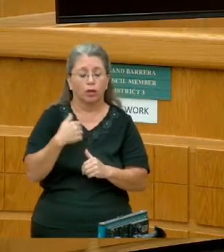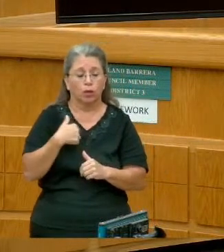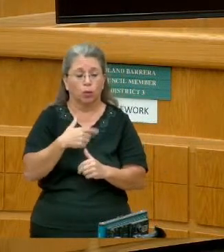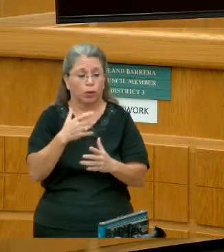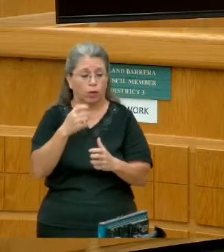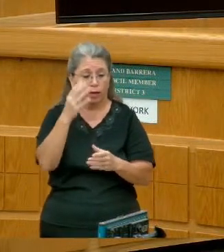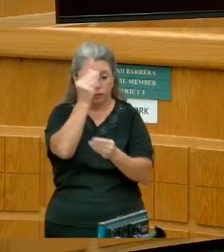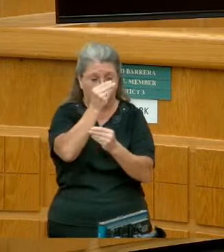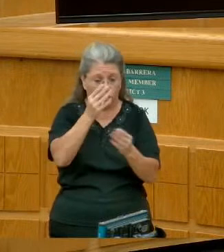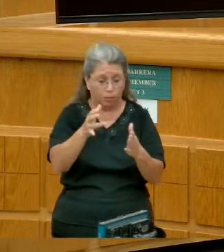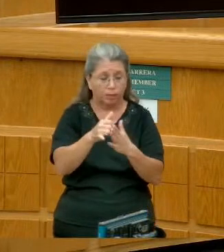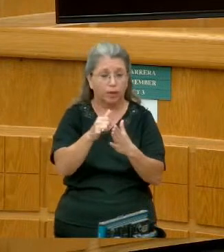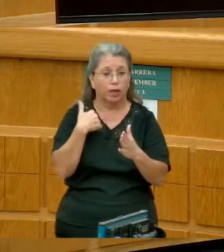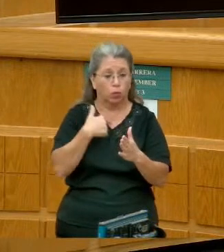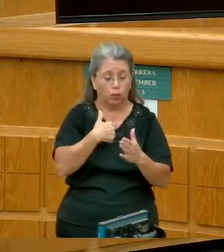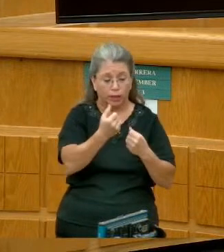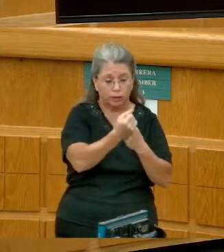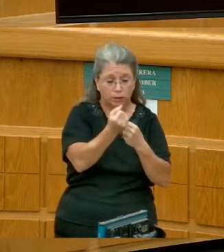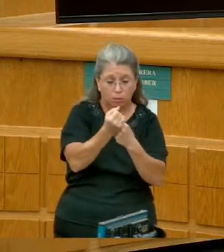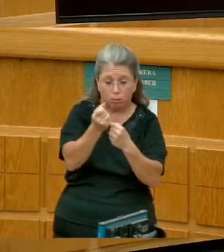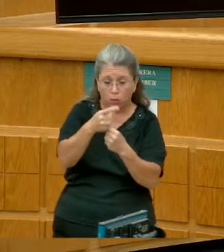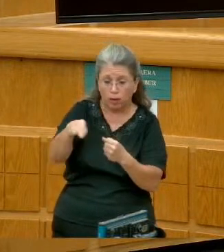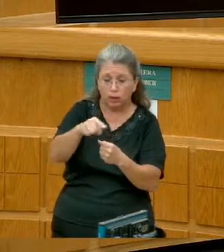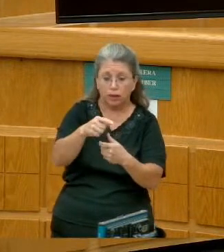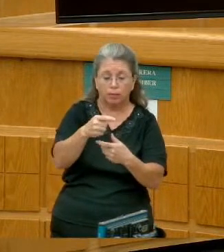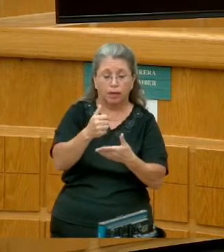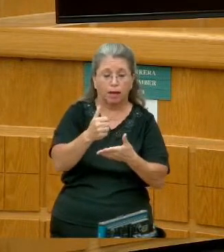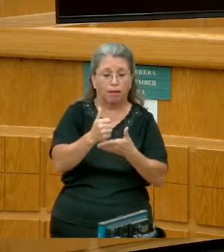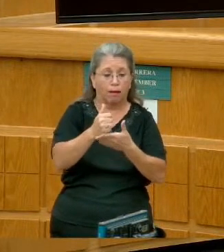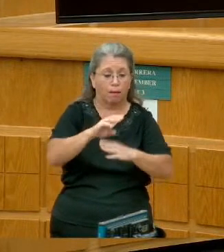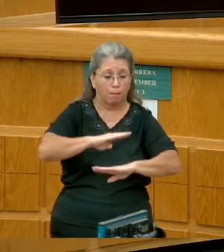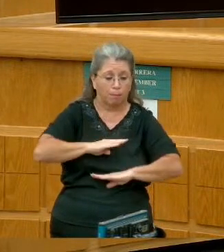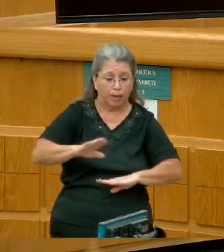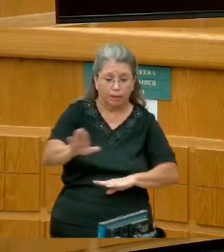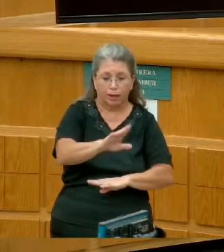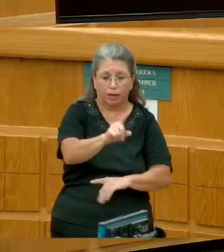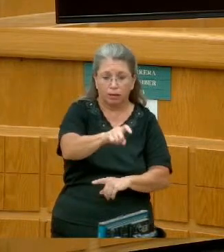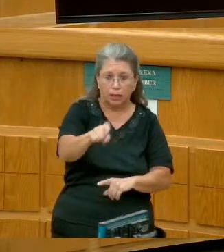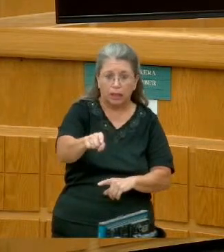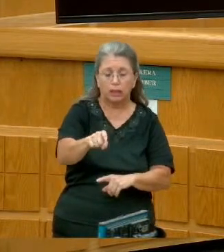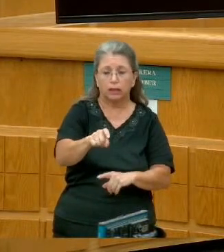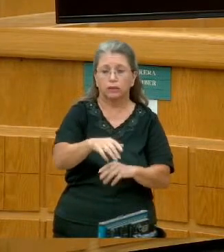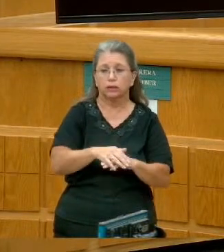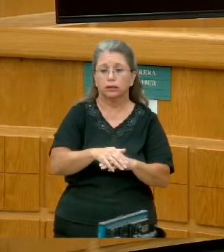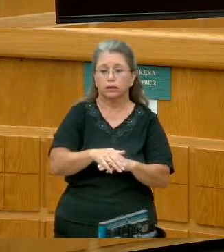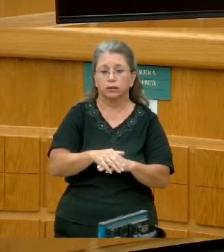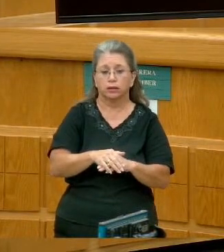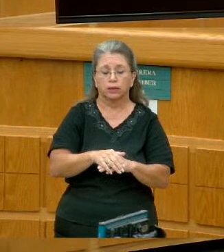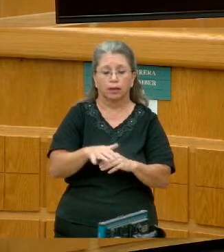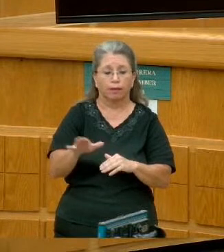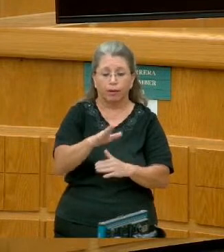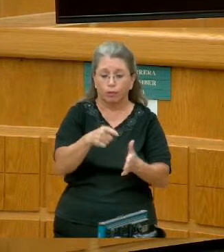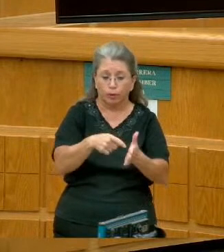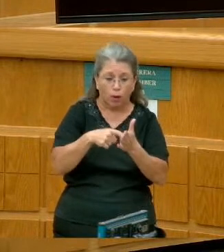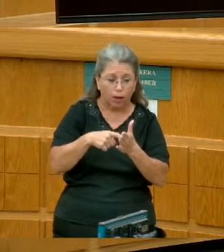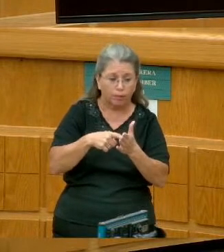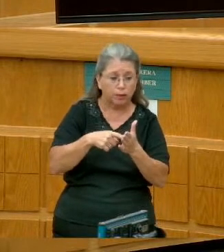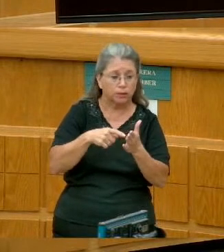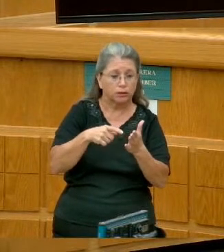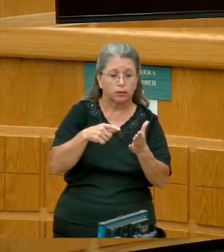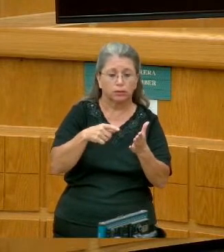were supportive of trying to help them meet the needs and the requirements that they need to meet with